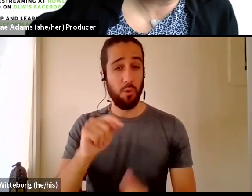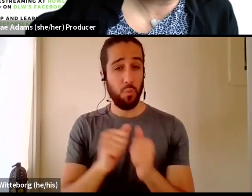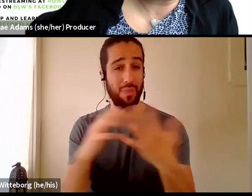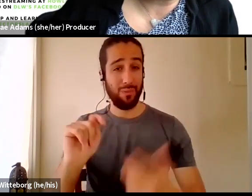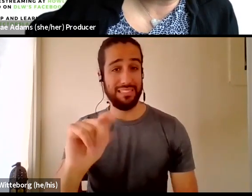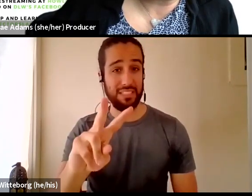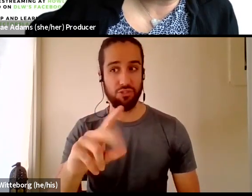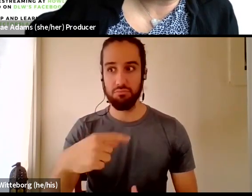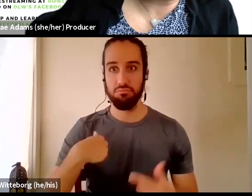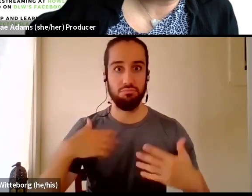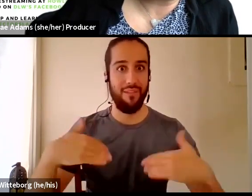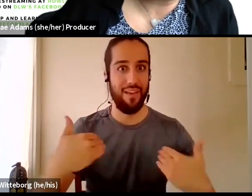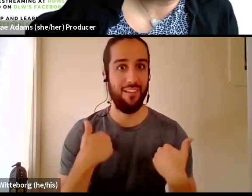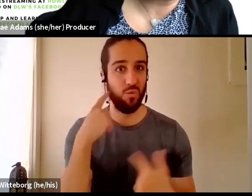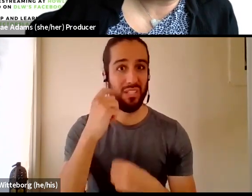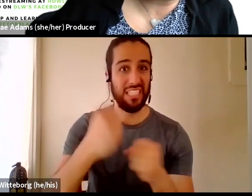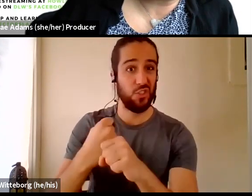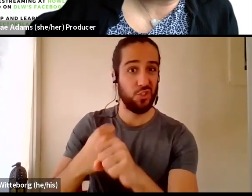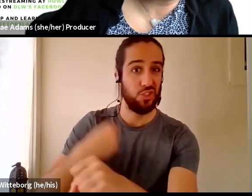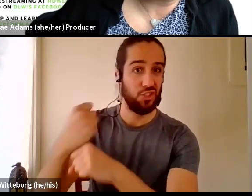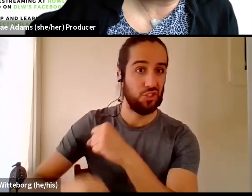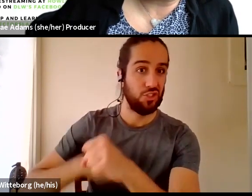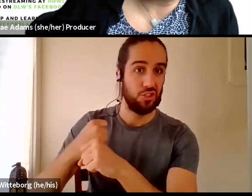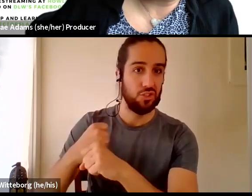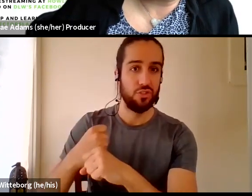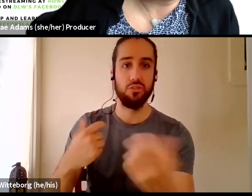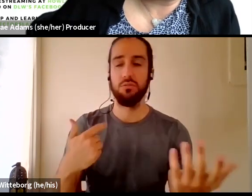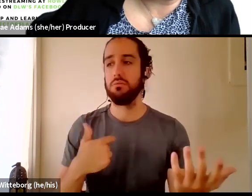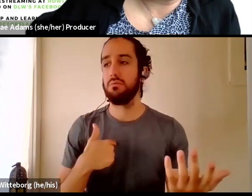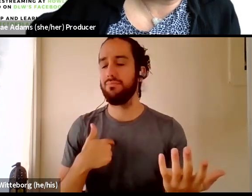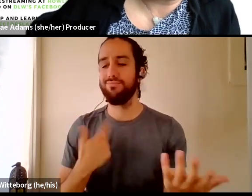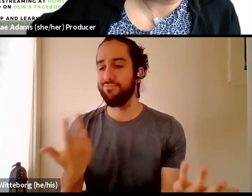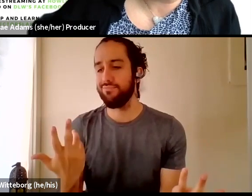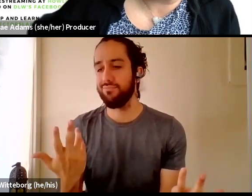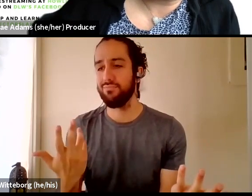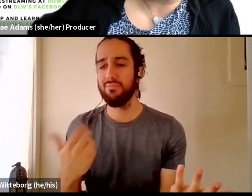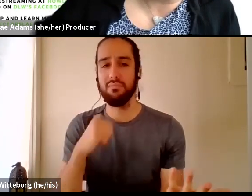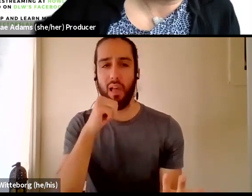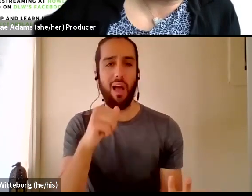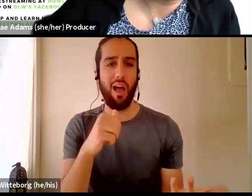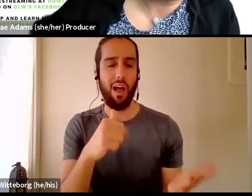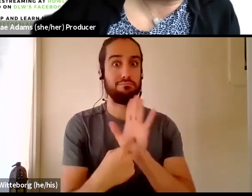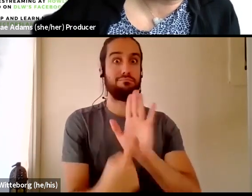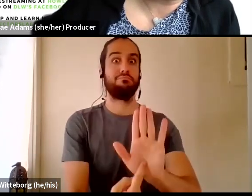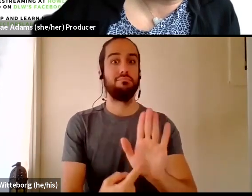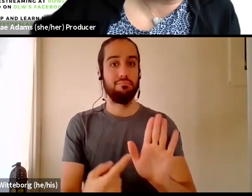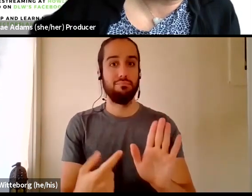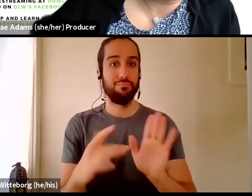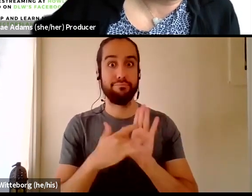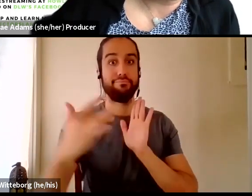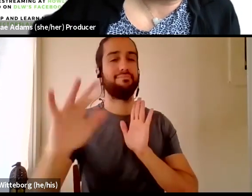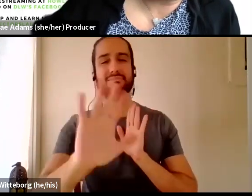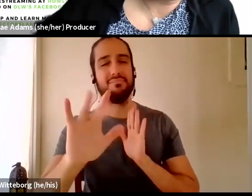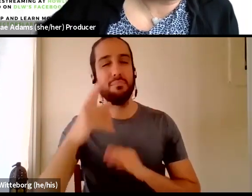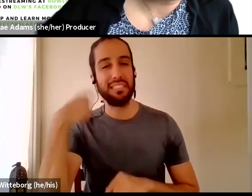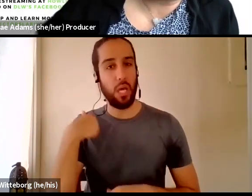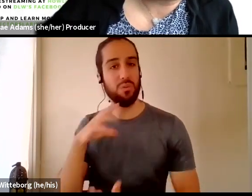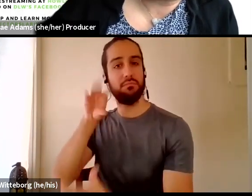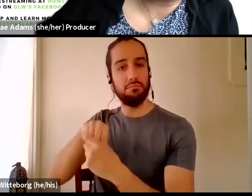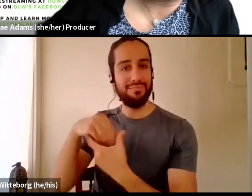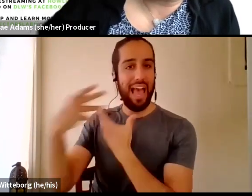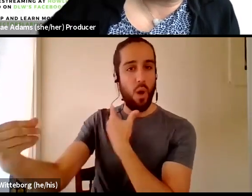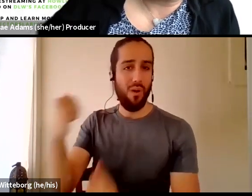like some badge of honor. It was just that I was always at theater or making theater. I was always out every single night. I just